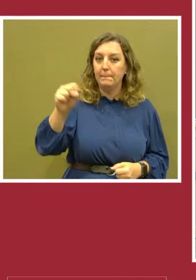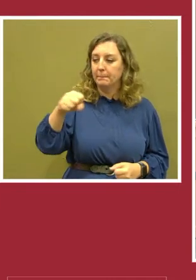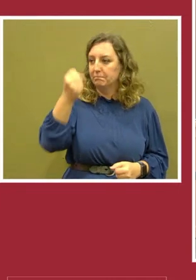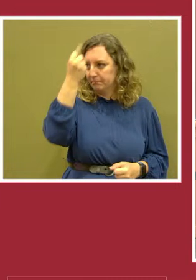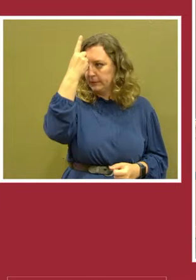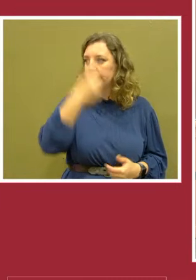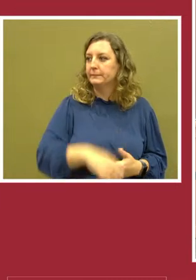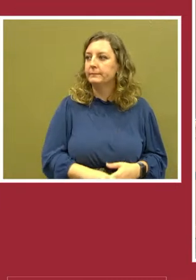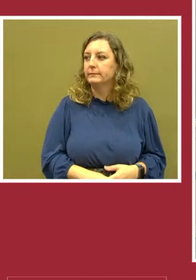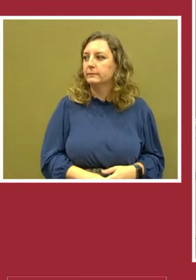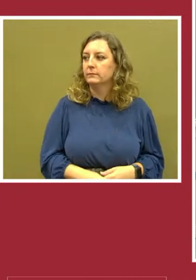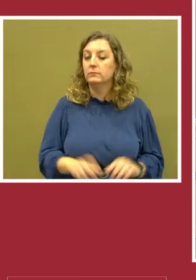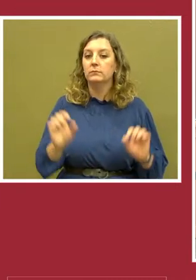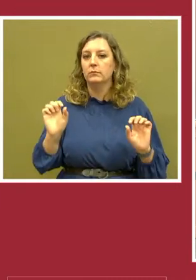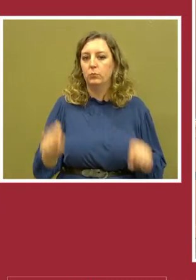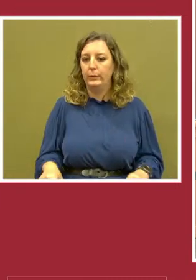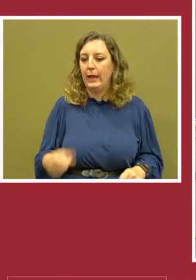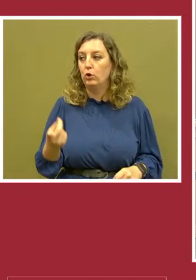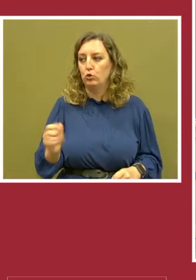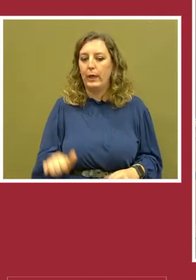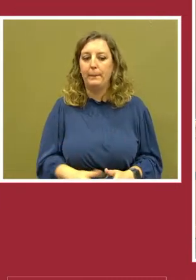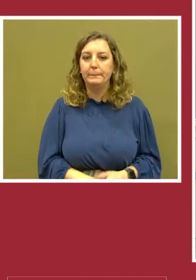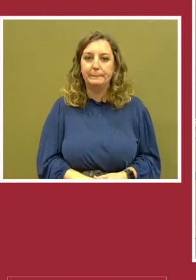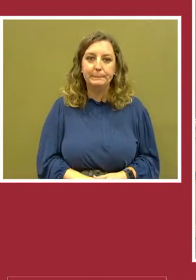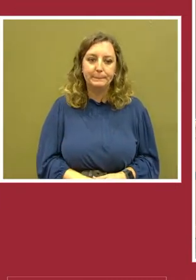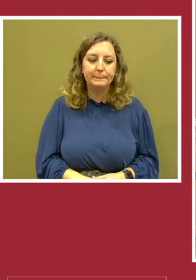that makes sense. We can gladly do that.